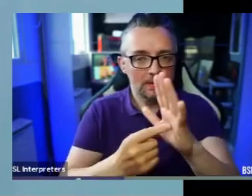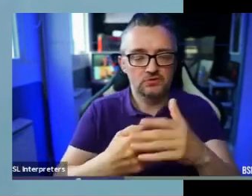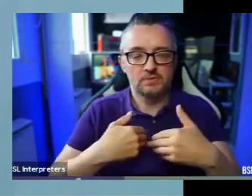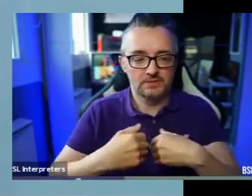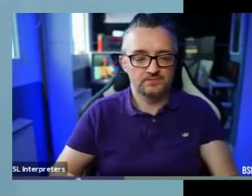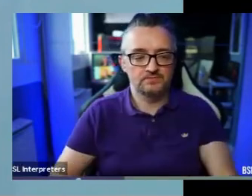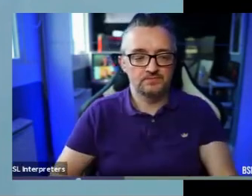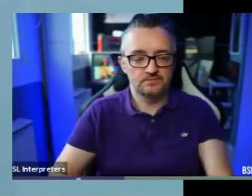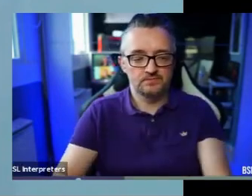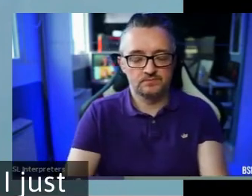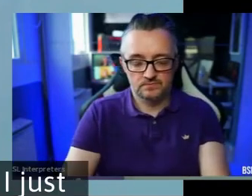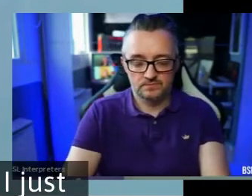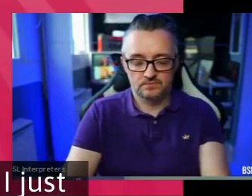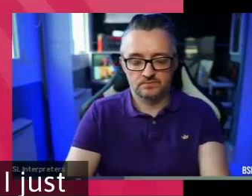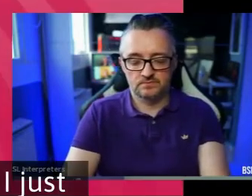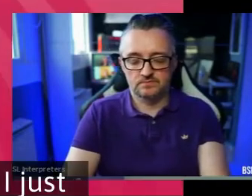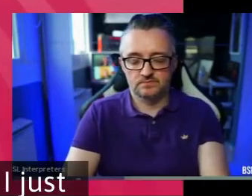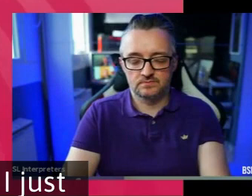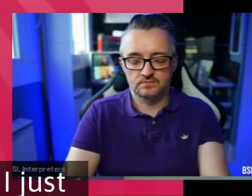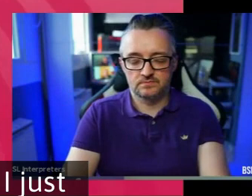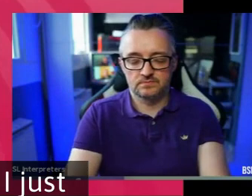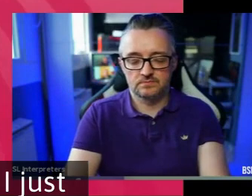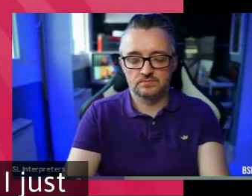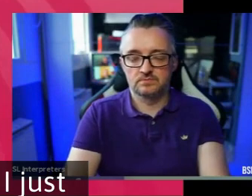to me. Thank you so much.